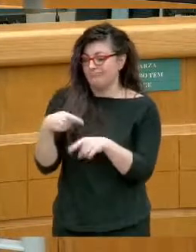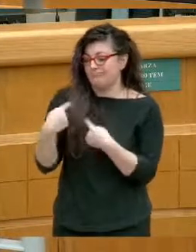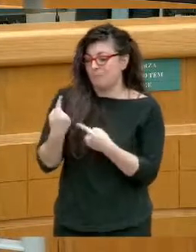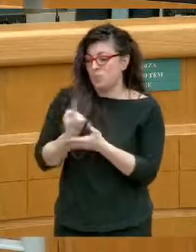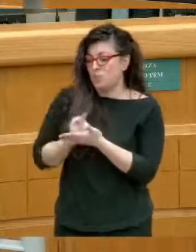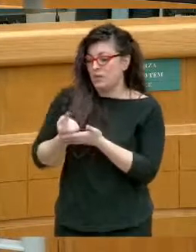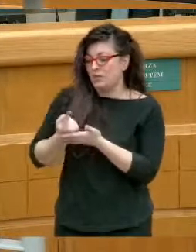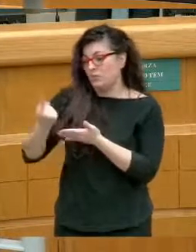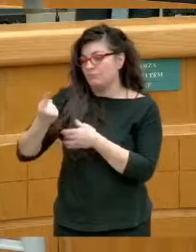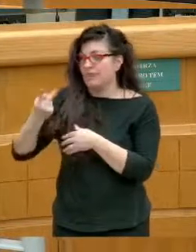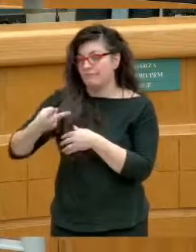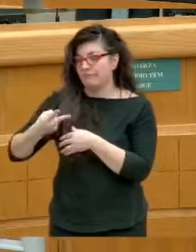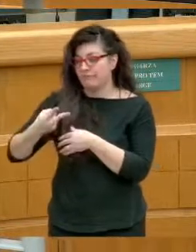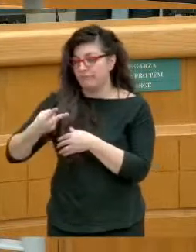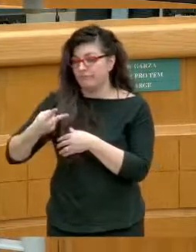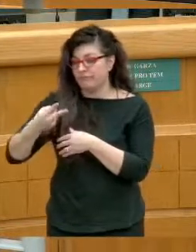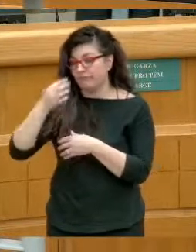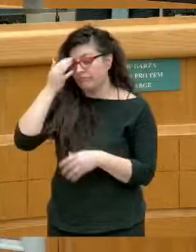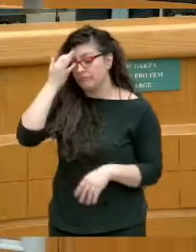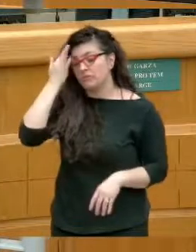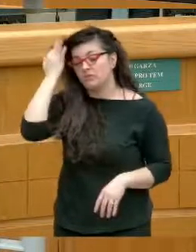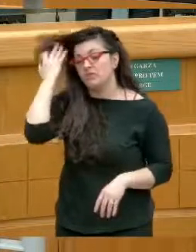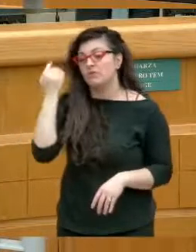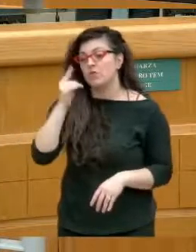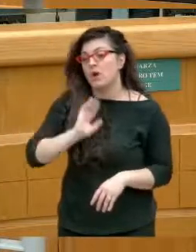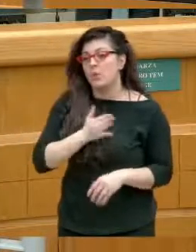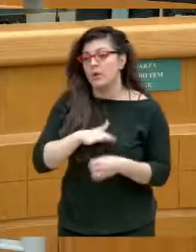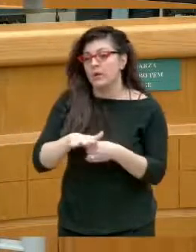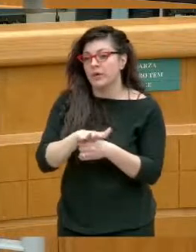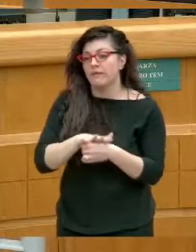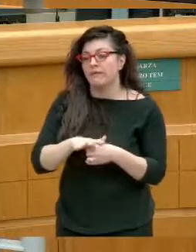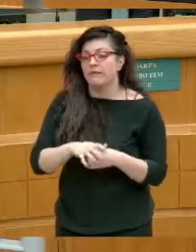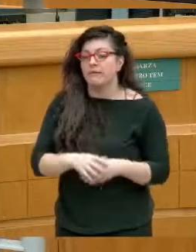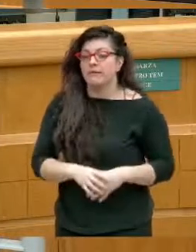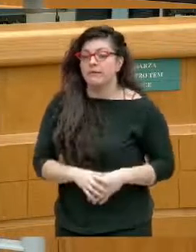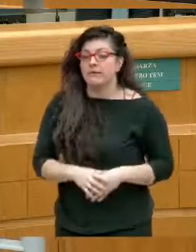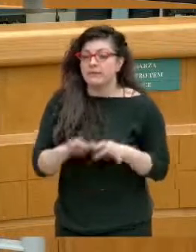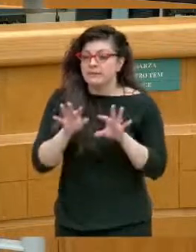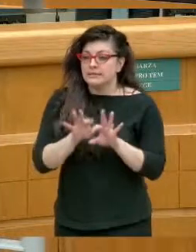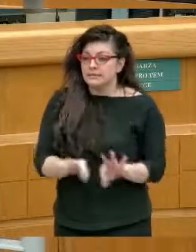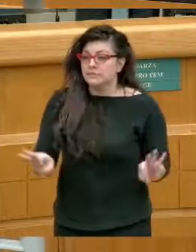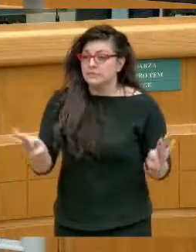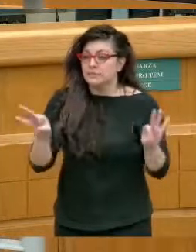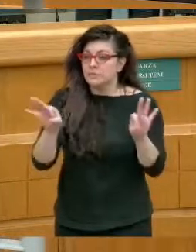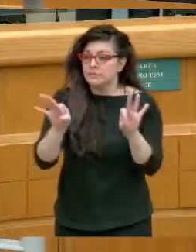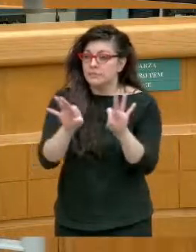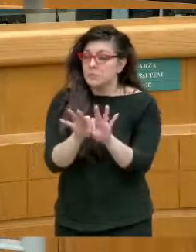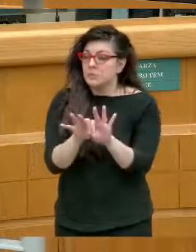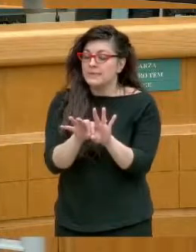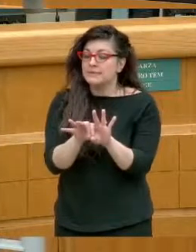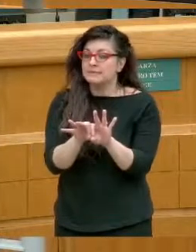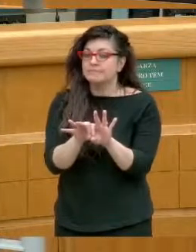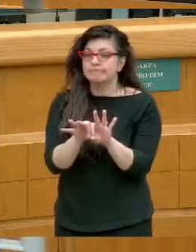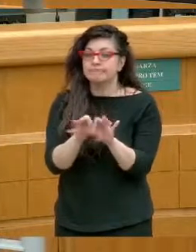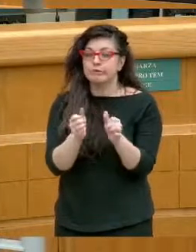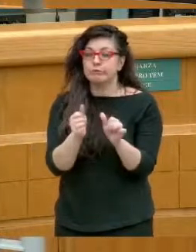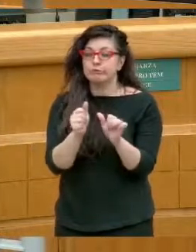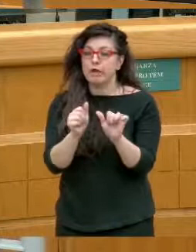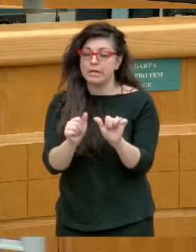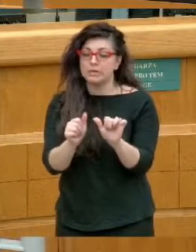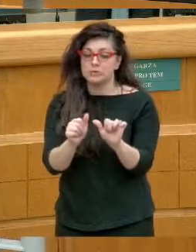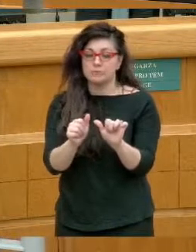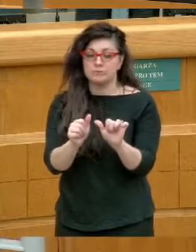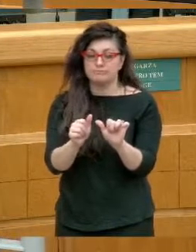of in the past week and a half in the Coastal Bend area. And I think that it's really important to really